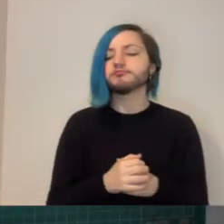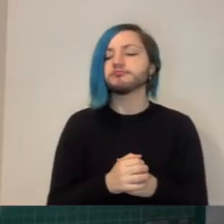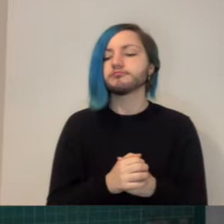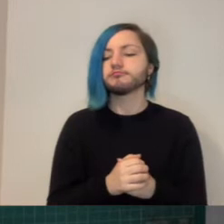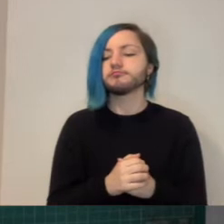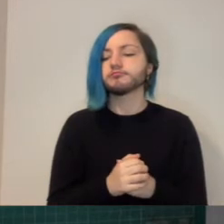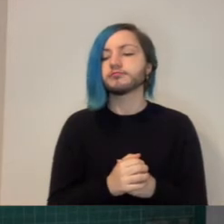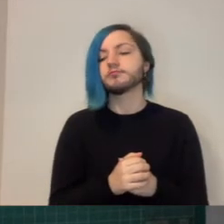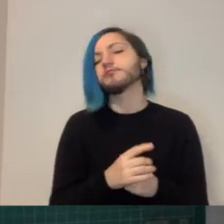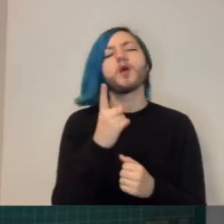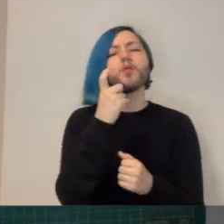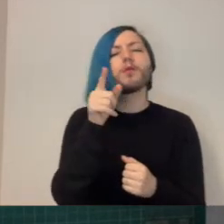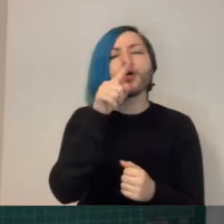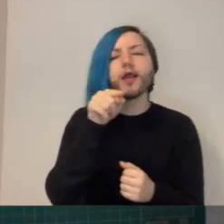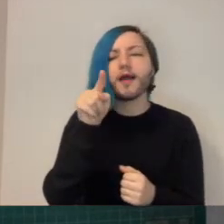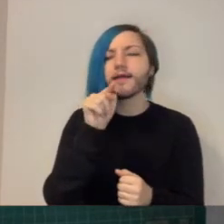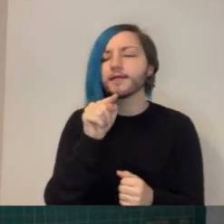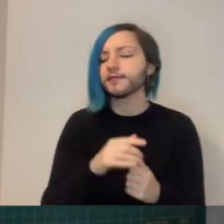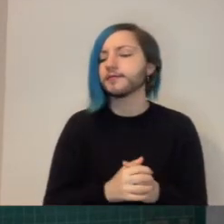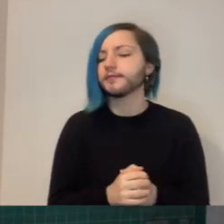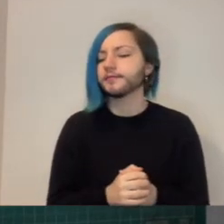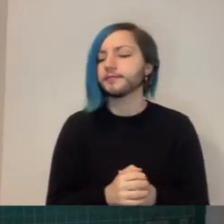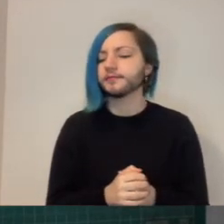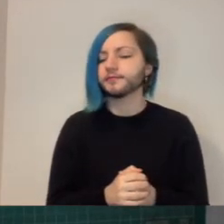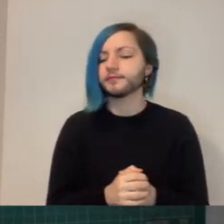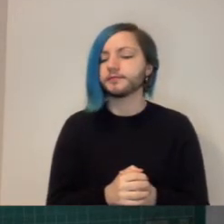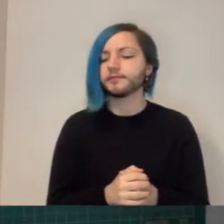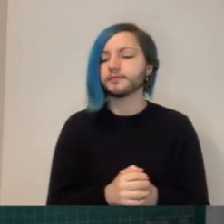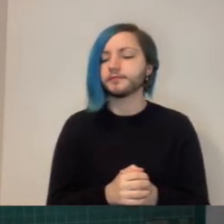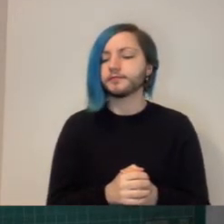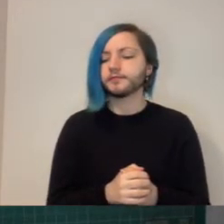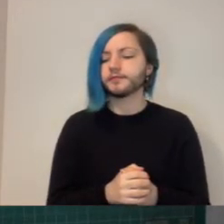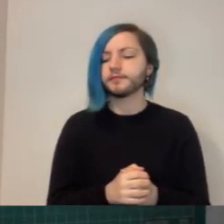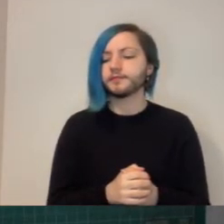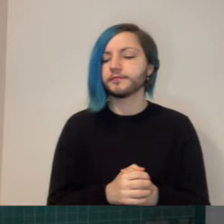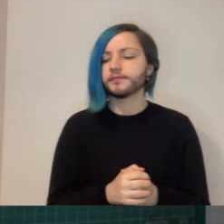And what I'm going to do is then drop another line in here.